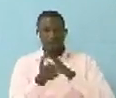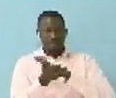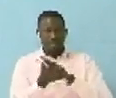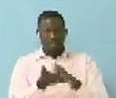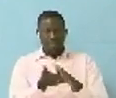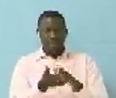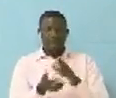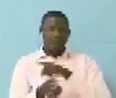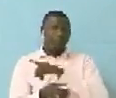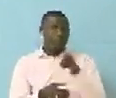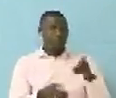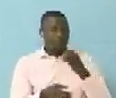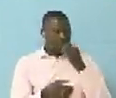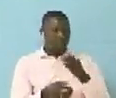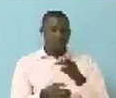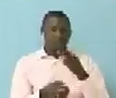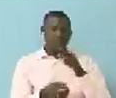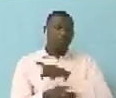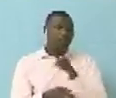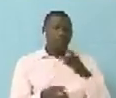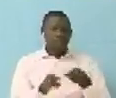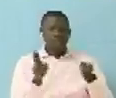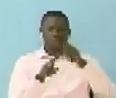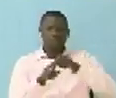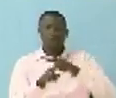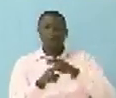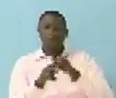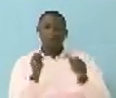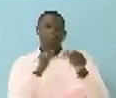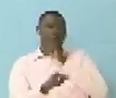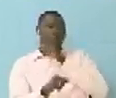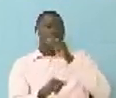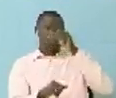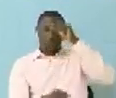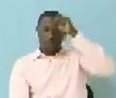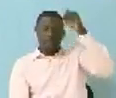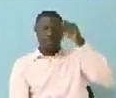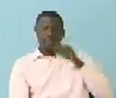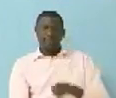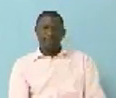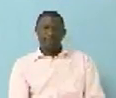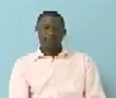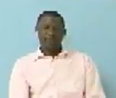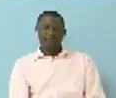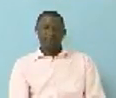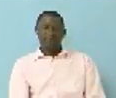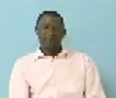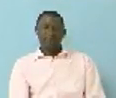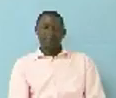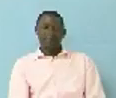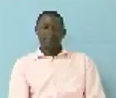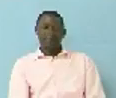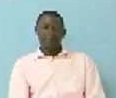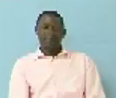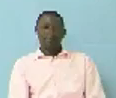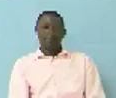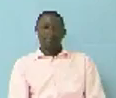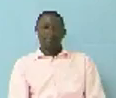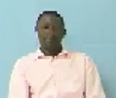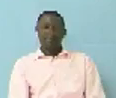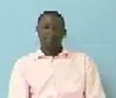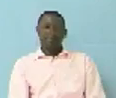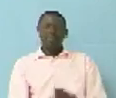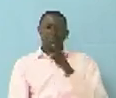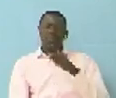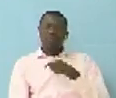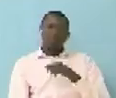they said they report back to the president. General, are you what confirmation do you need from me again, counsel? No, but you're just going around